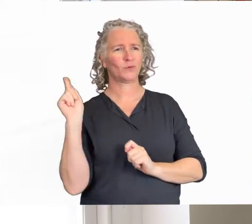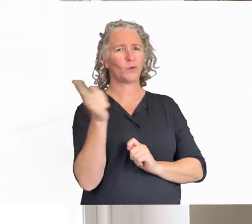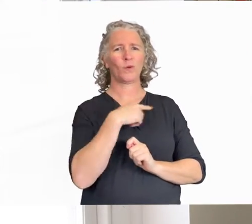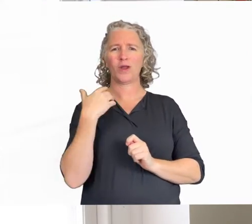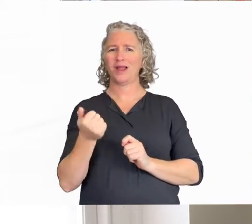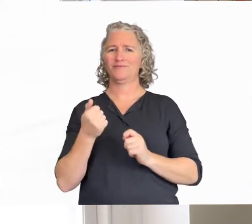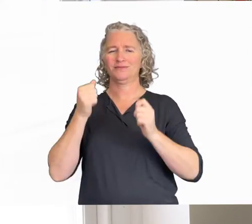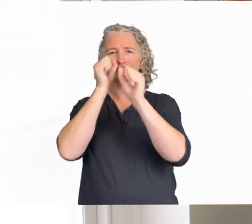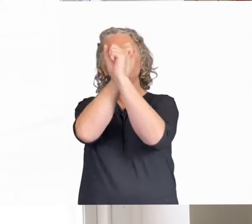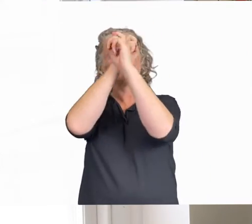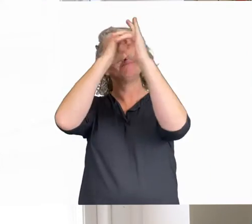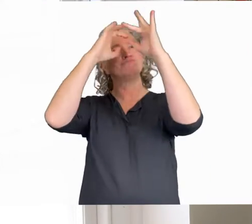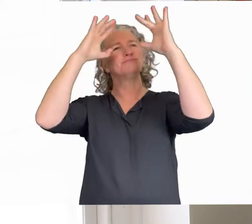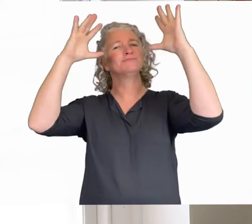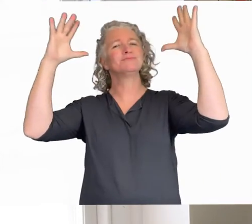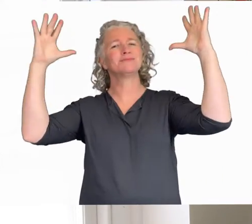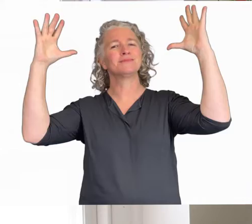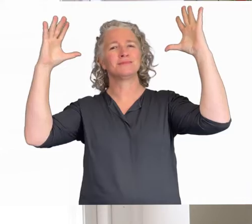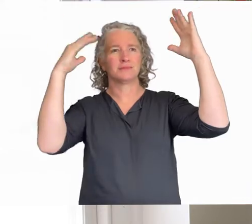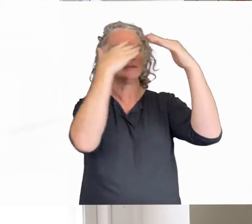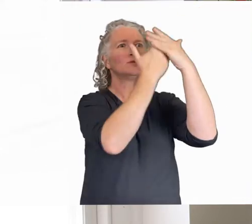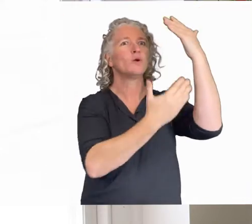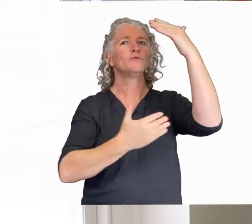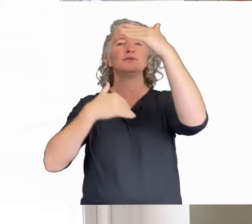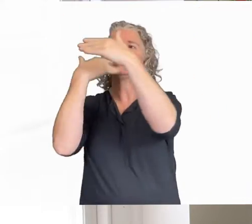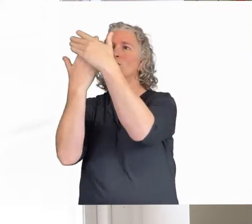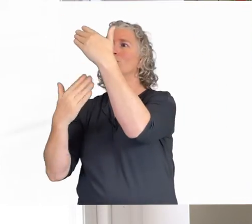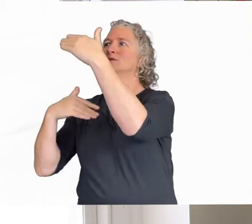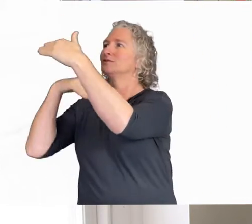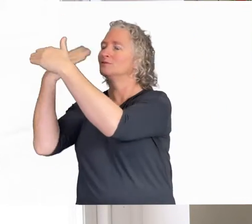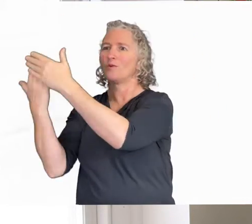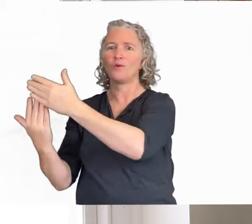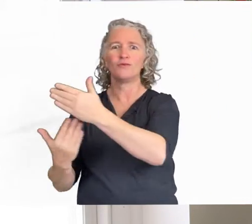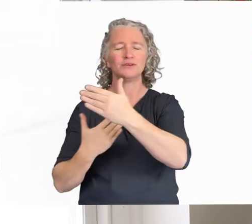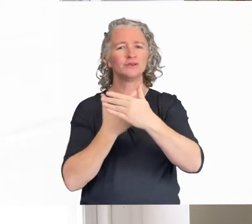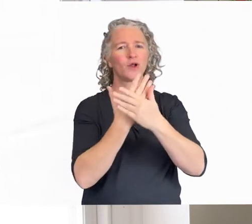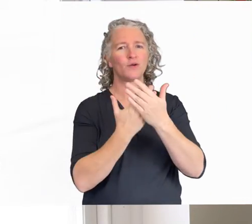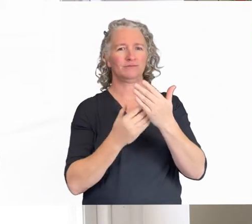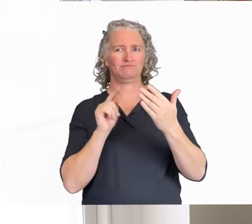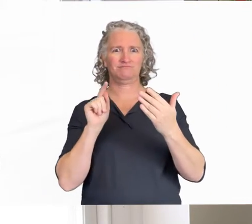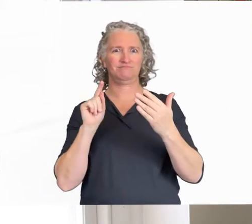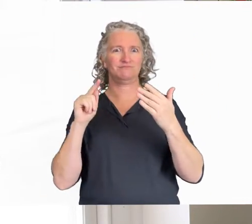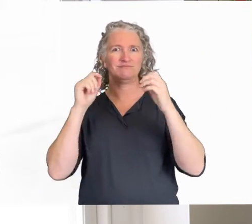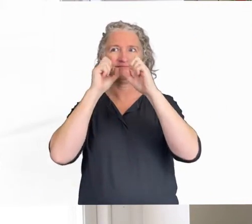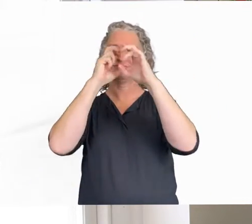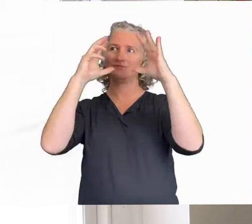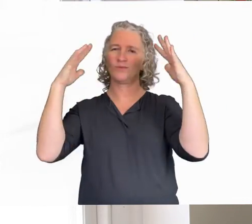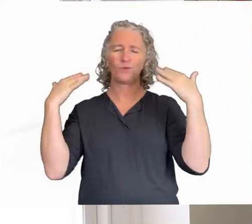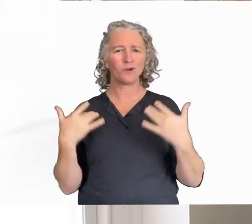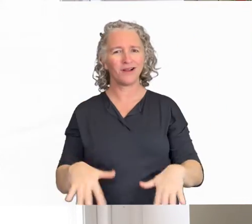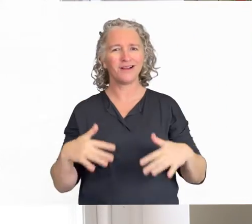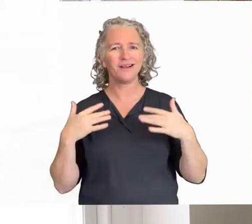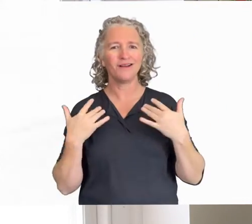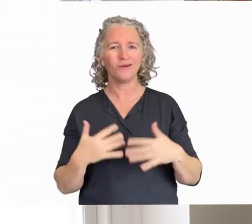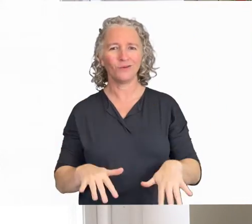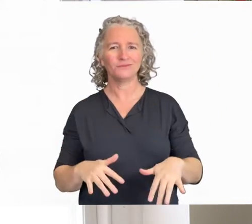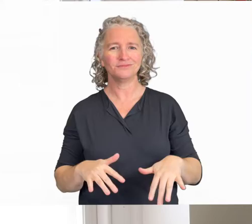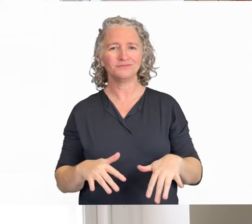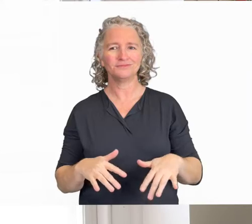Also, stories grow out of the imagination, and the imagination is this incredible thing that we all have,